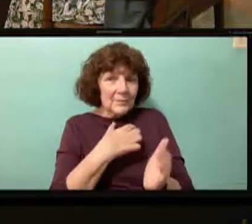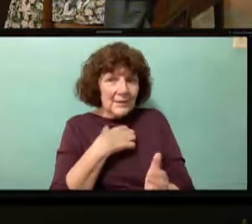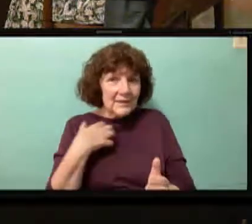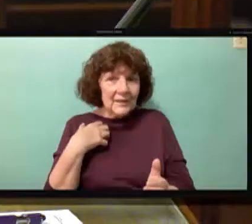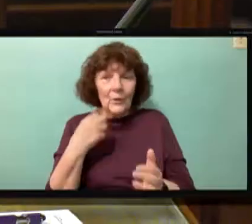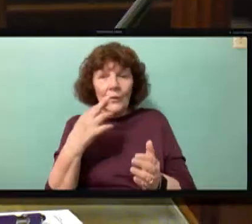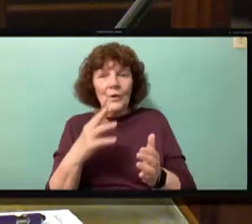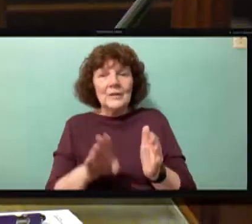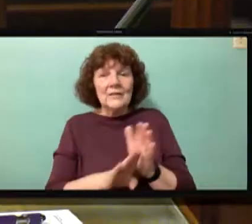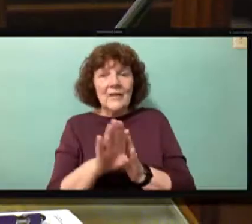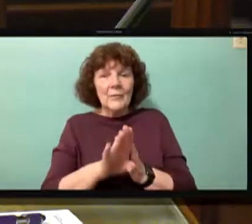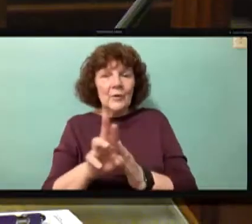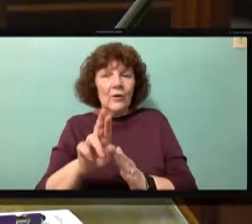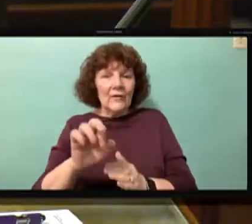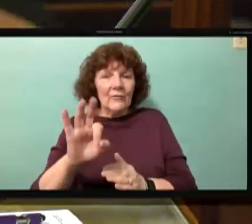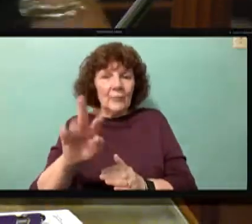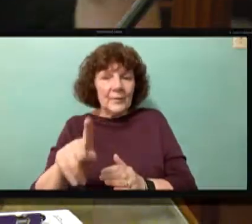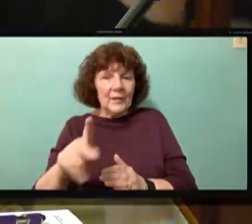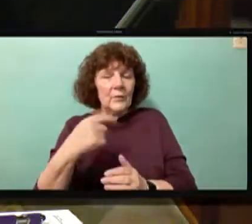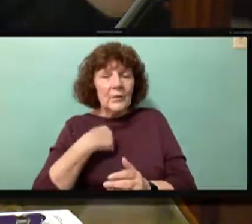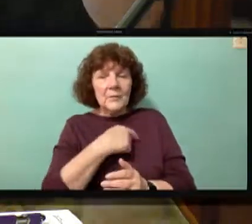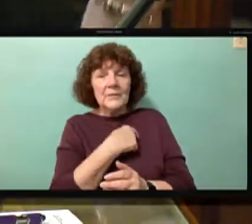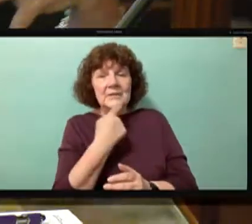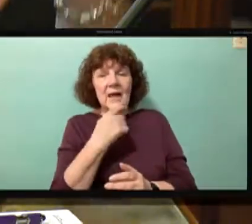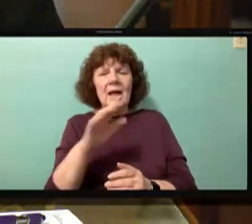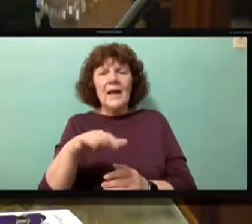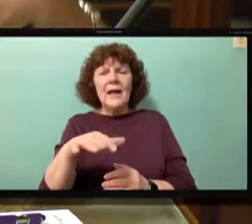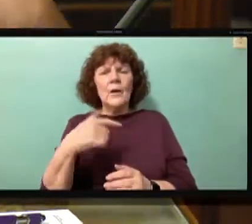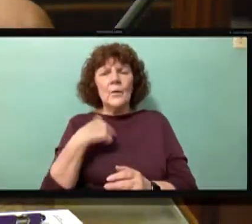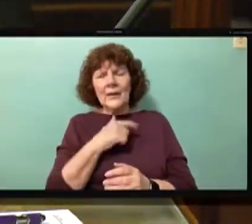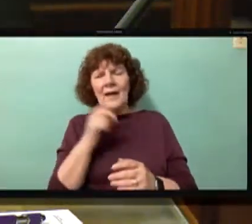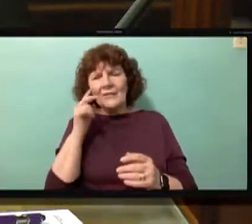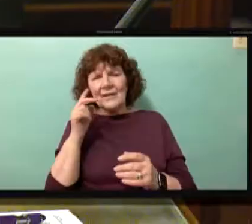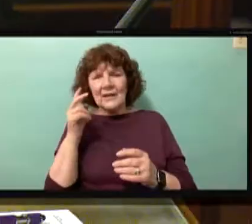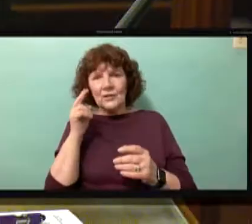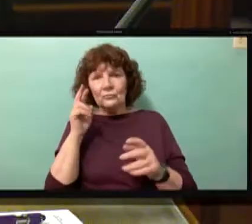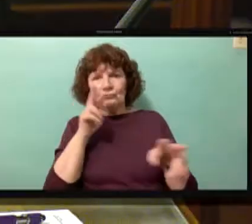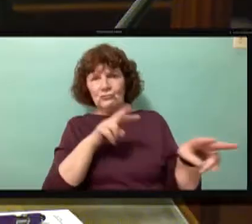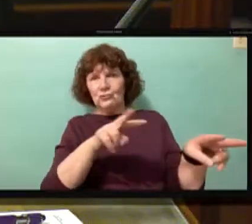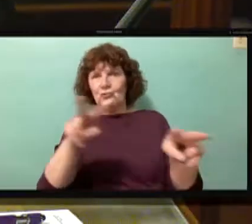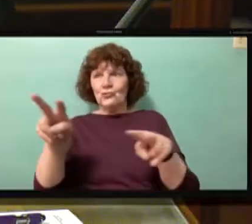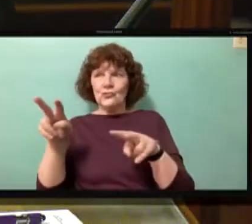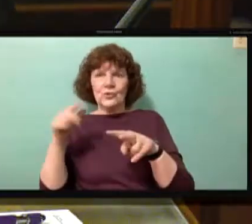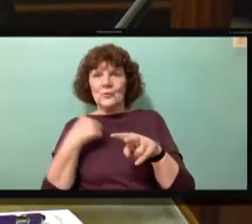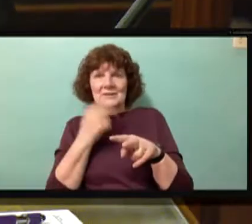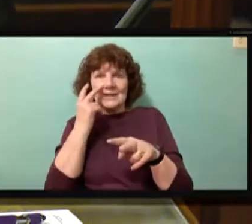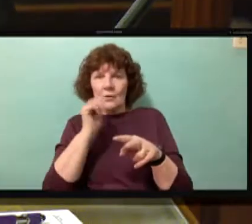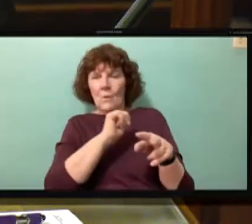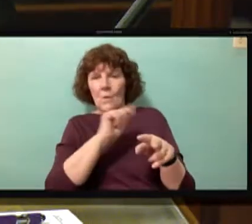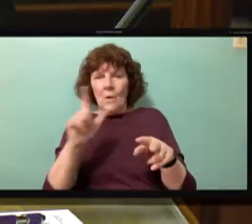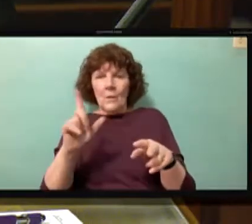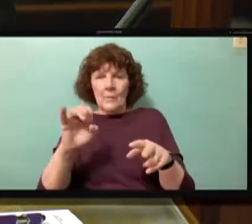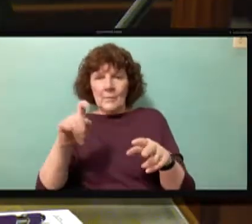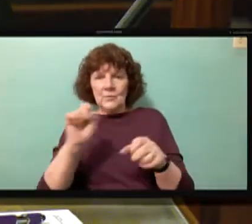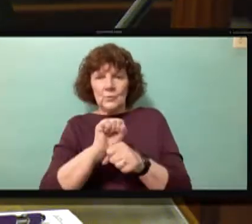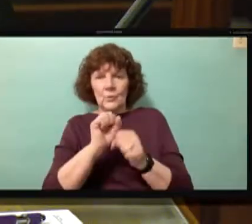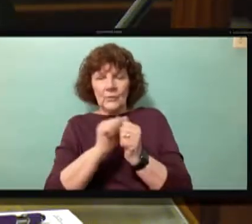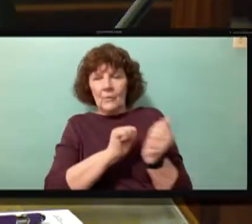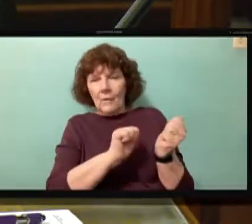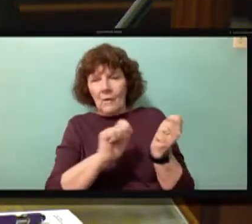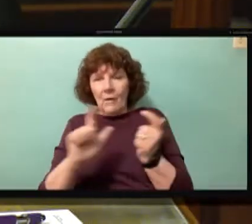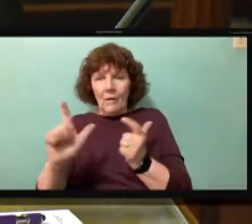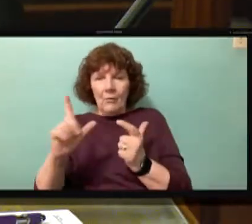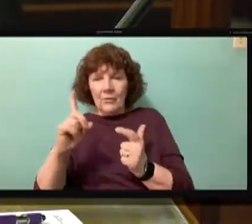the RFP is like, hey, we kind of have a bird's eye view because we deal with all of the departments. And what